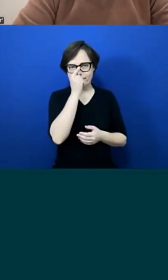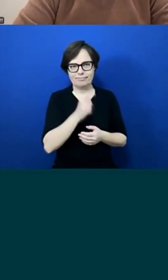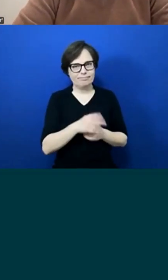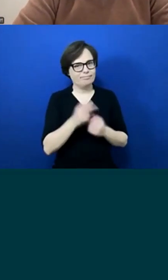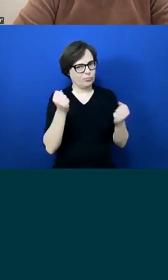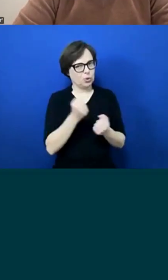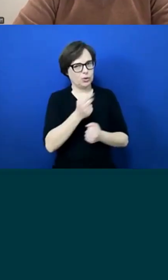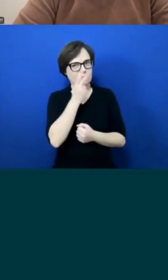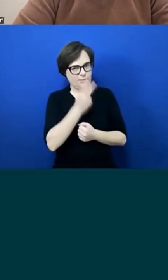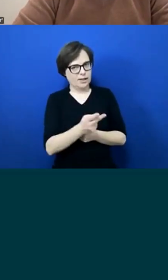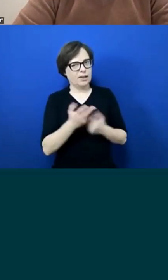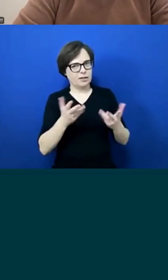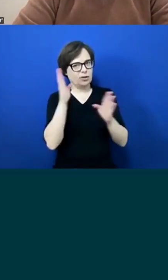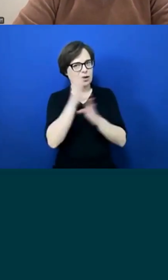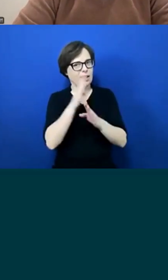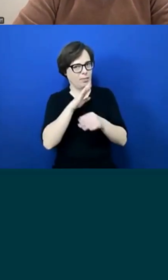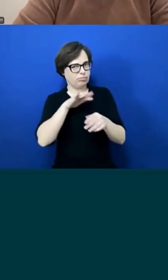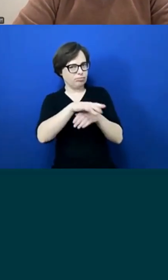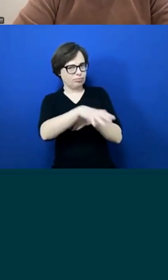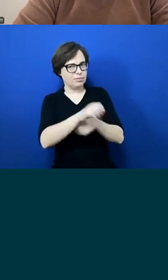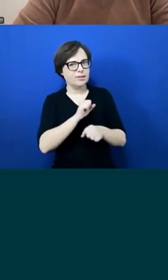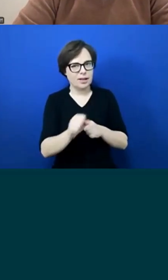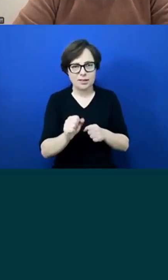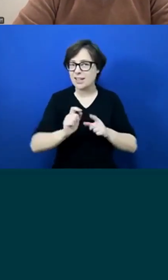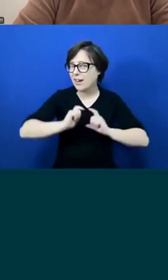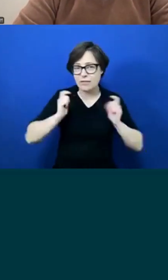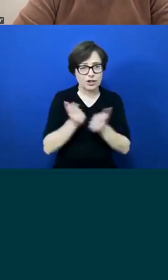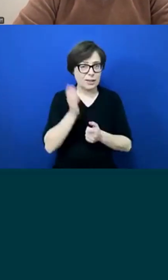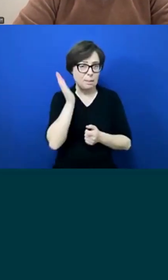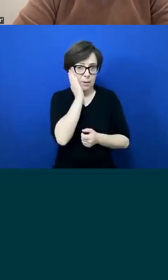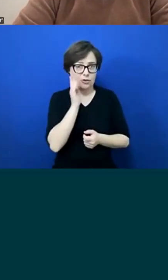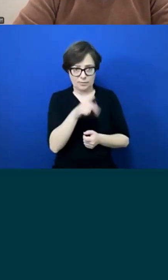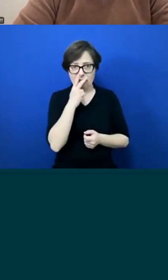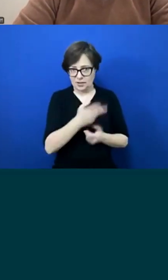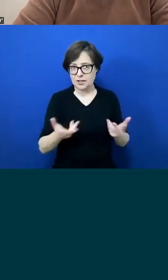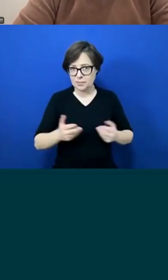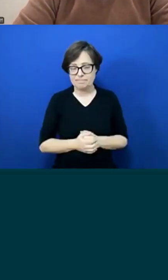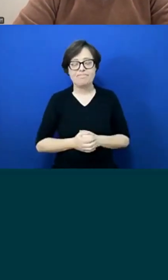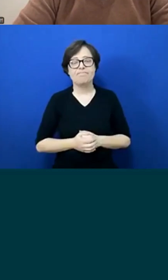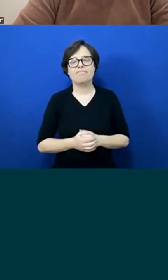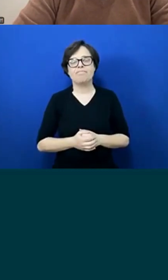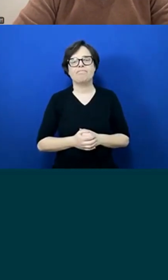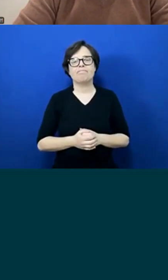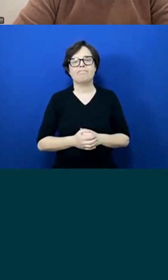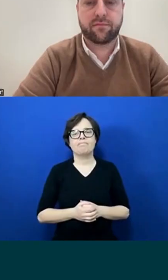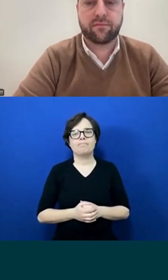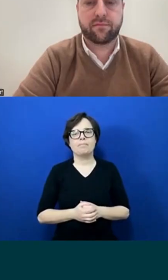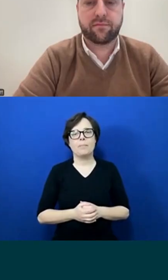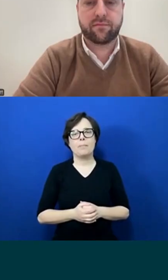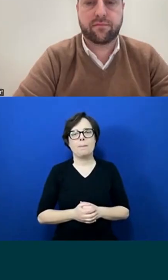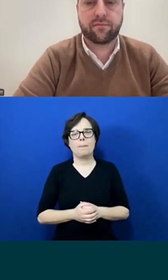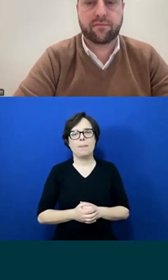for all residents. In Switzerland, we also have the mountain regions, and they